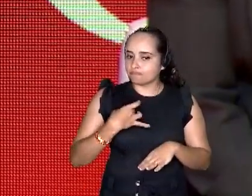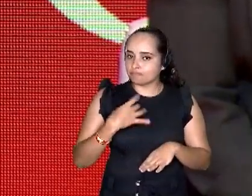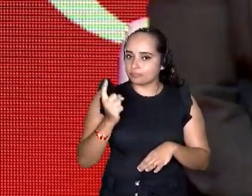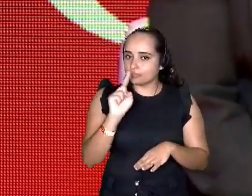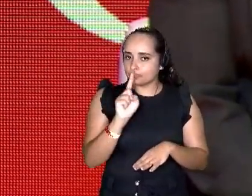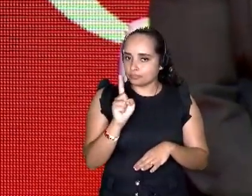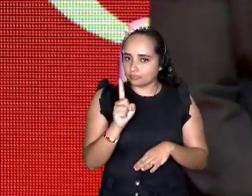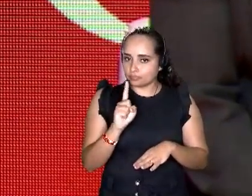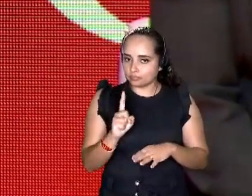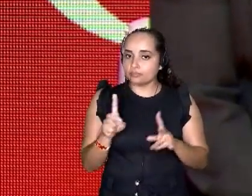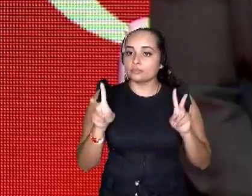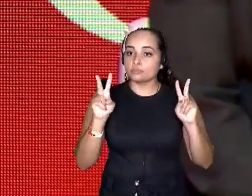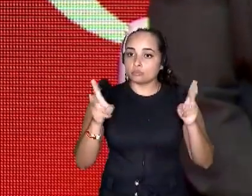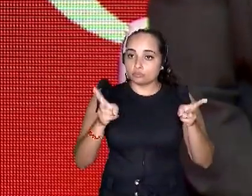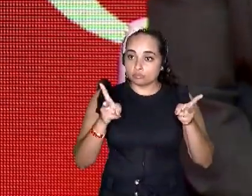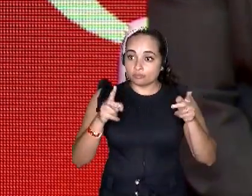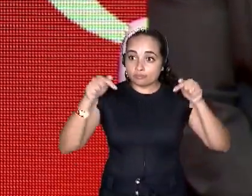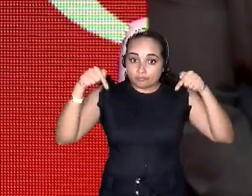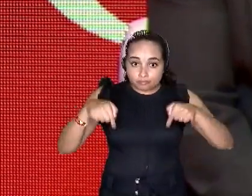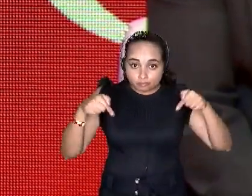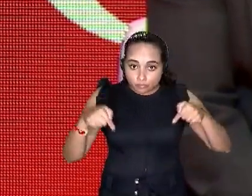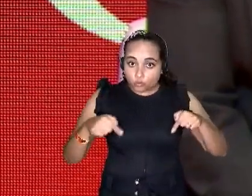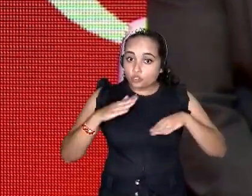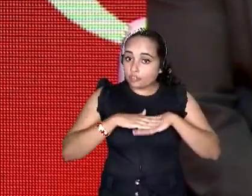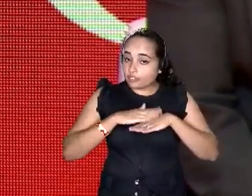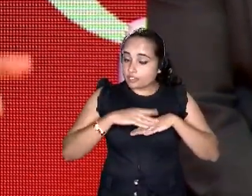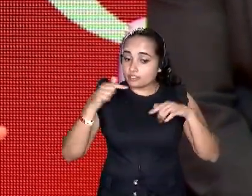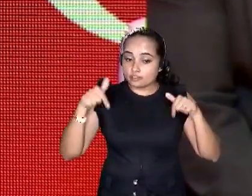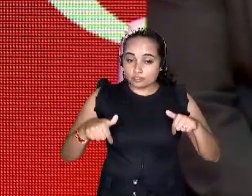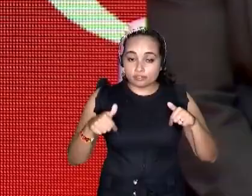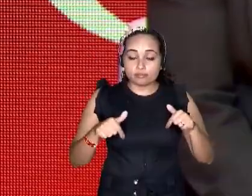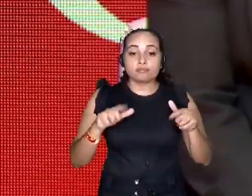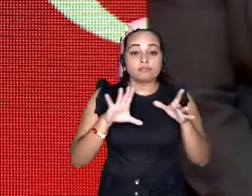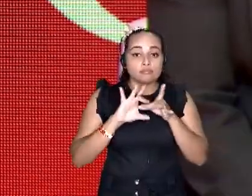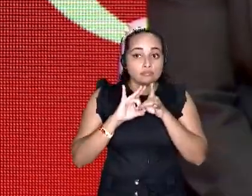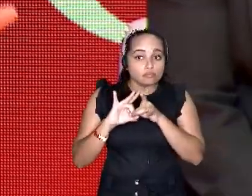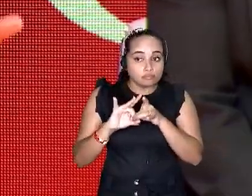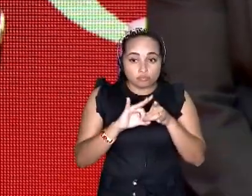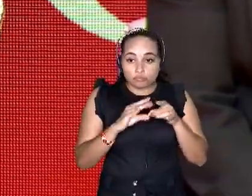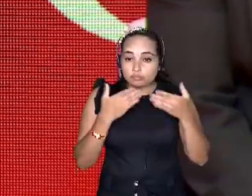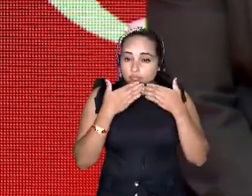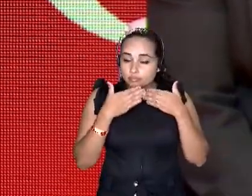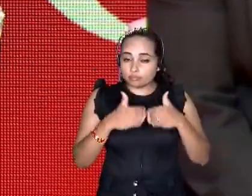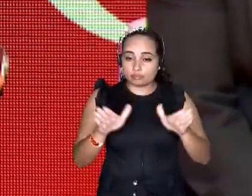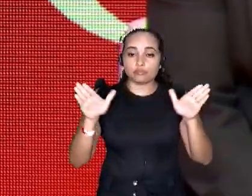promptly, and connect and be open communications with